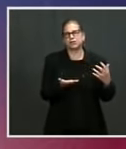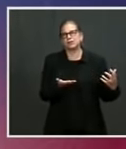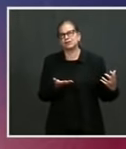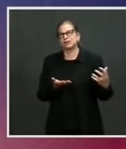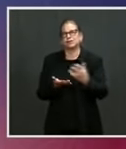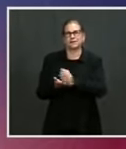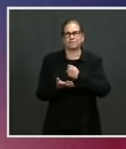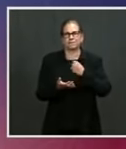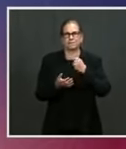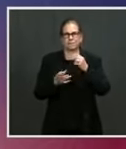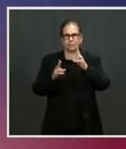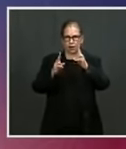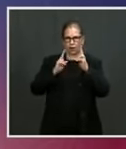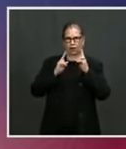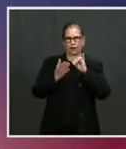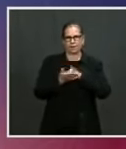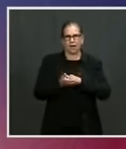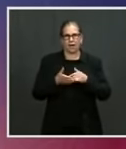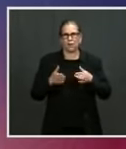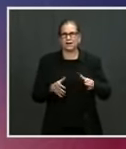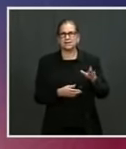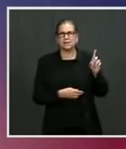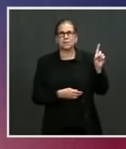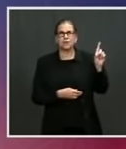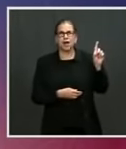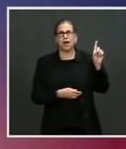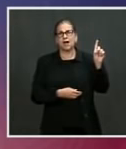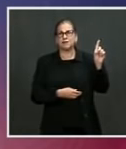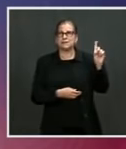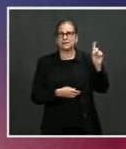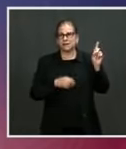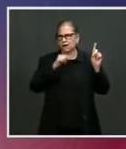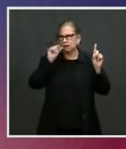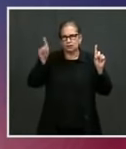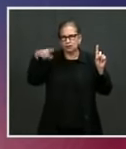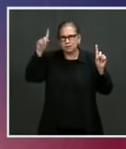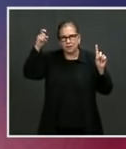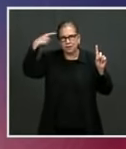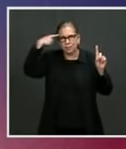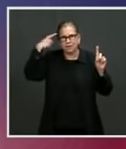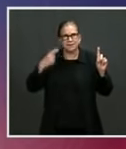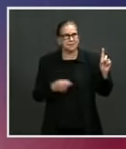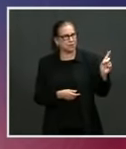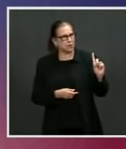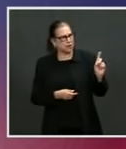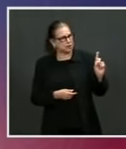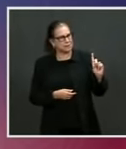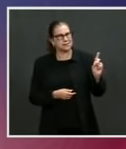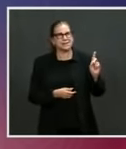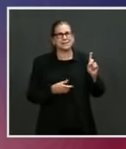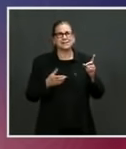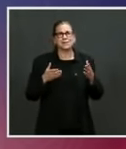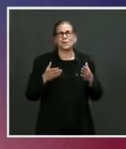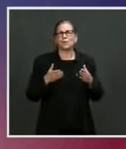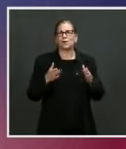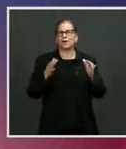Democracy is more than a form of government. It's a way of being. It's a way of seeing the world.